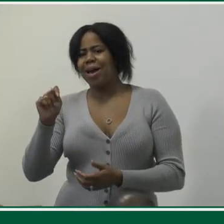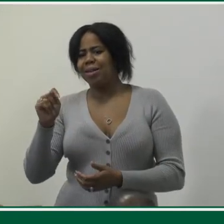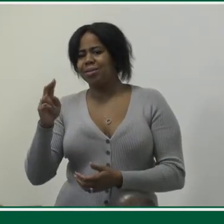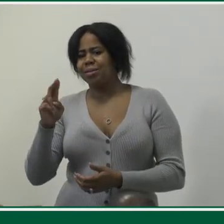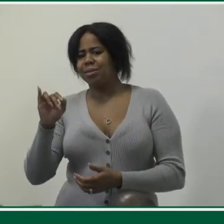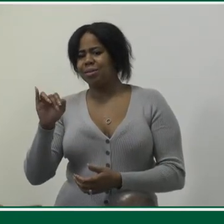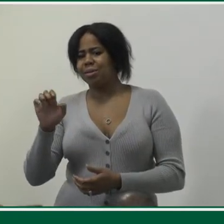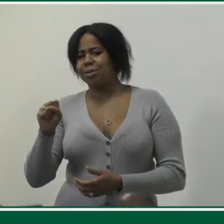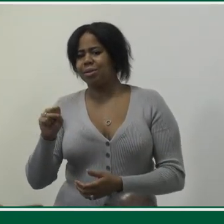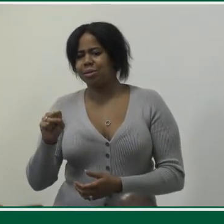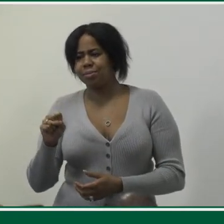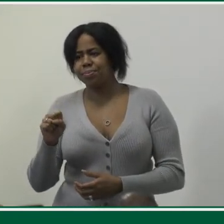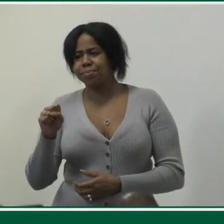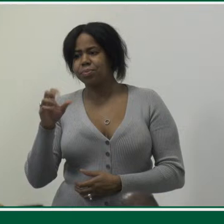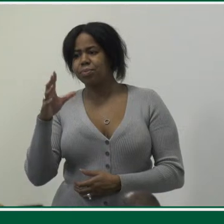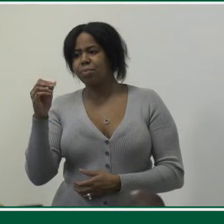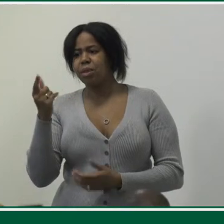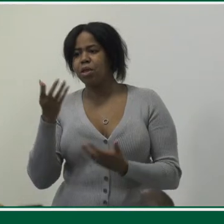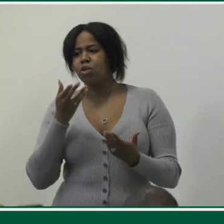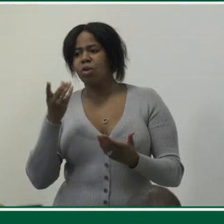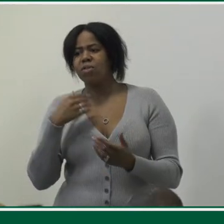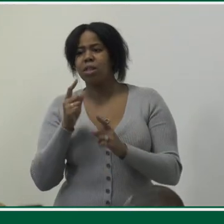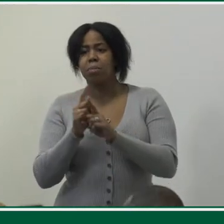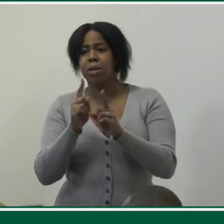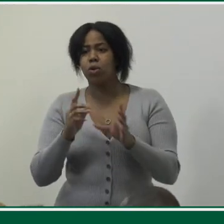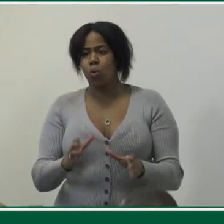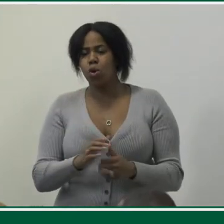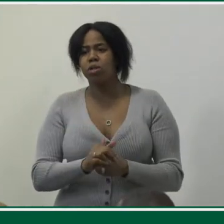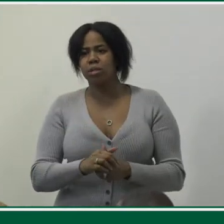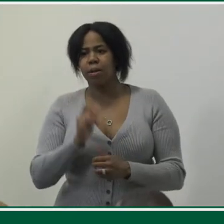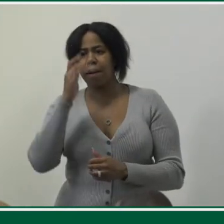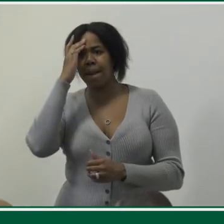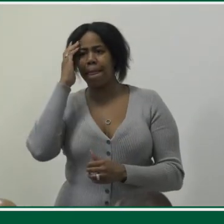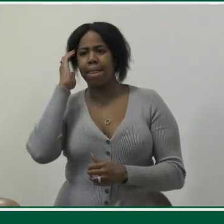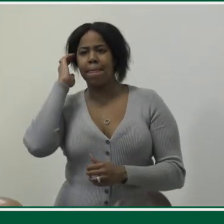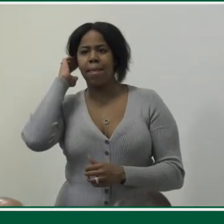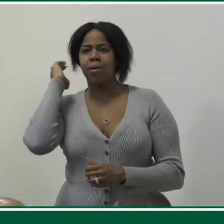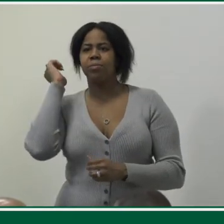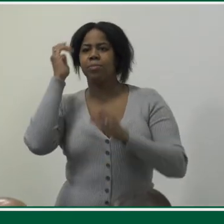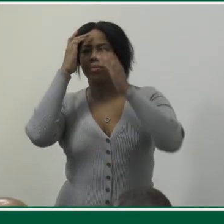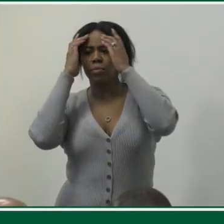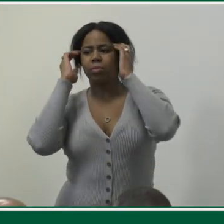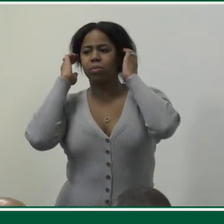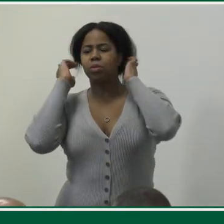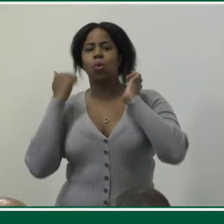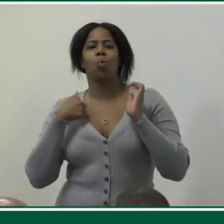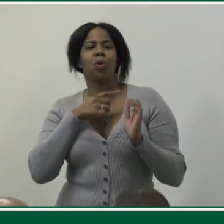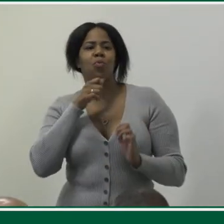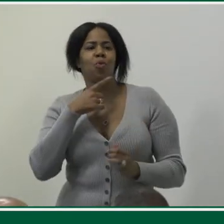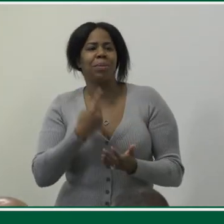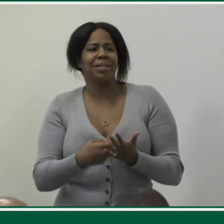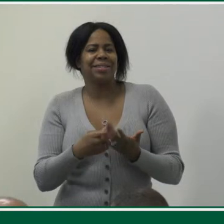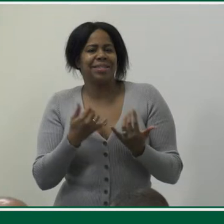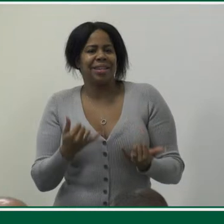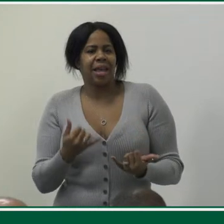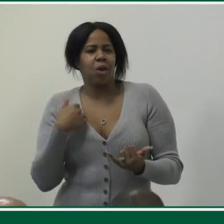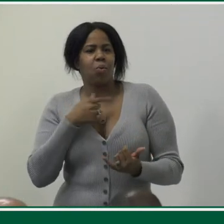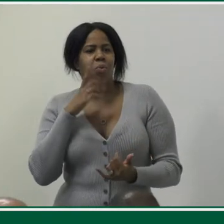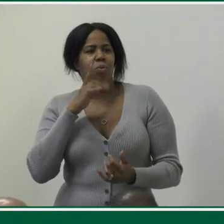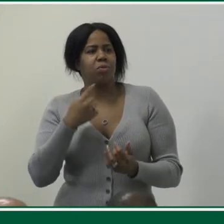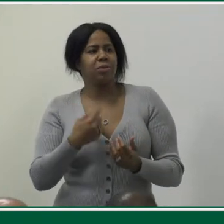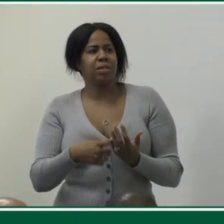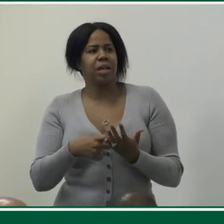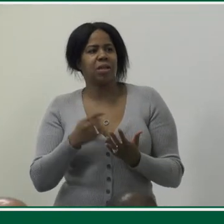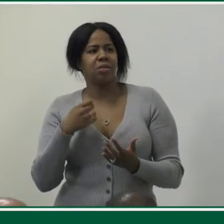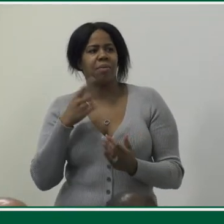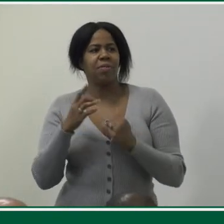Serving as mentors, we're going to be rolling out a mentoring component of this. We're not going to talk about that today. We can talk about that in the fall, but